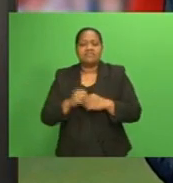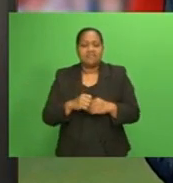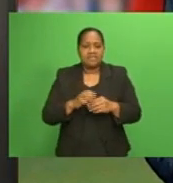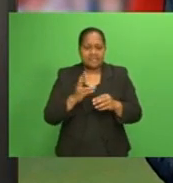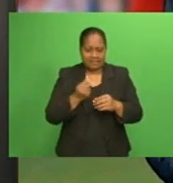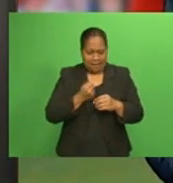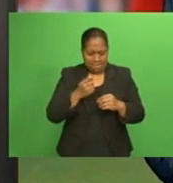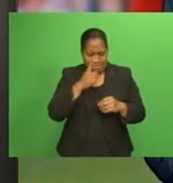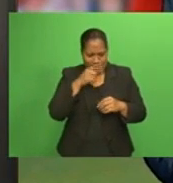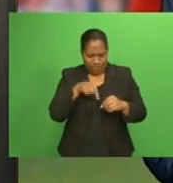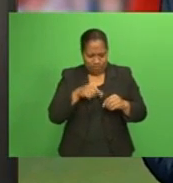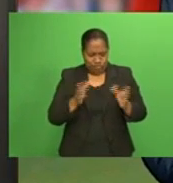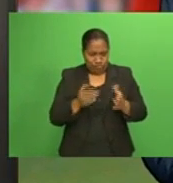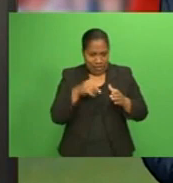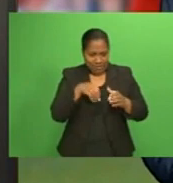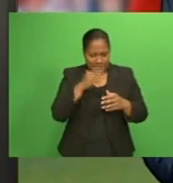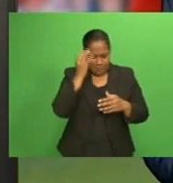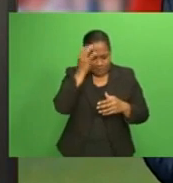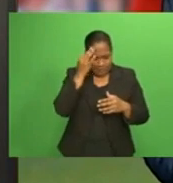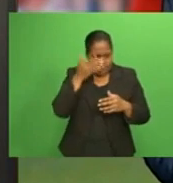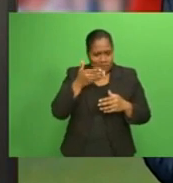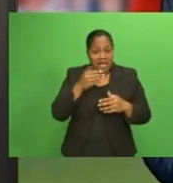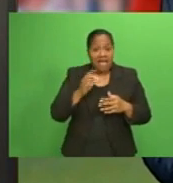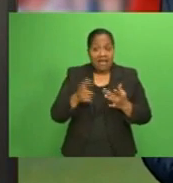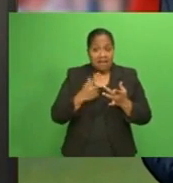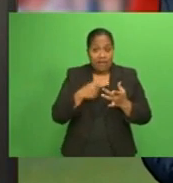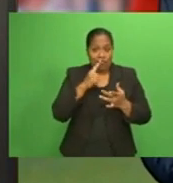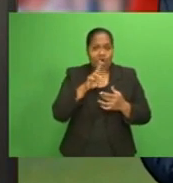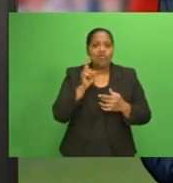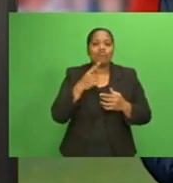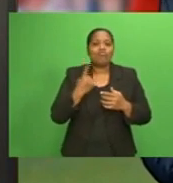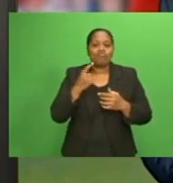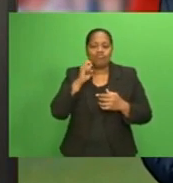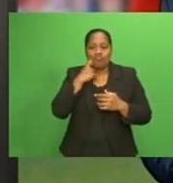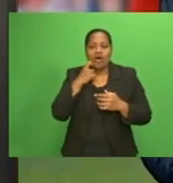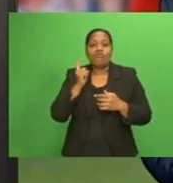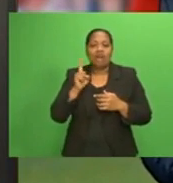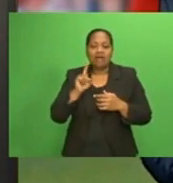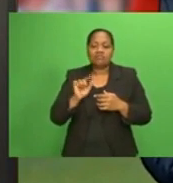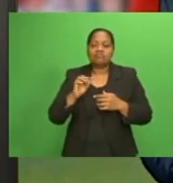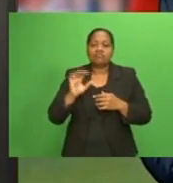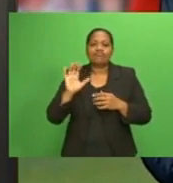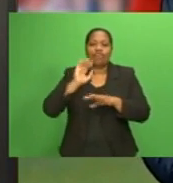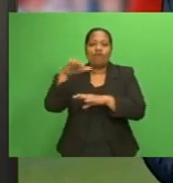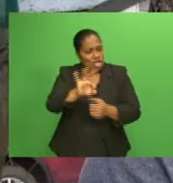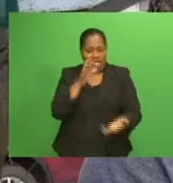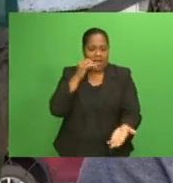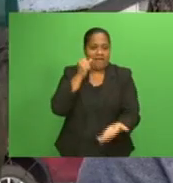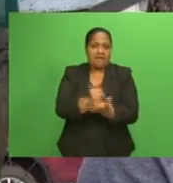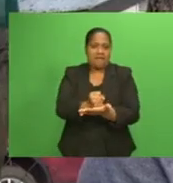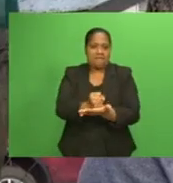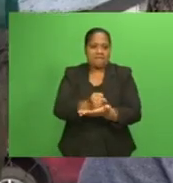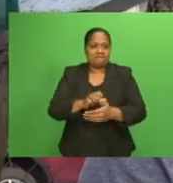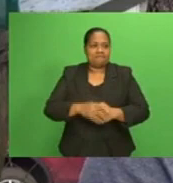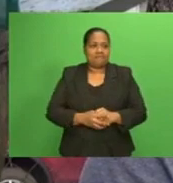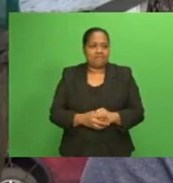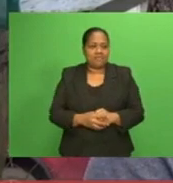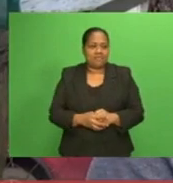mind, another player who recently secured an overseas contract has the Flying Fijians as his next stop. A